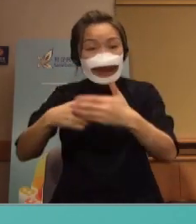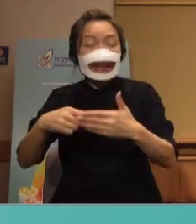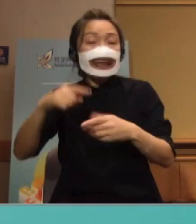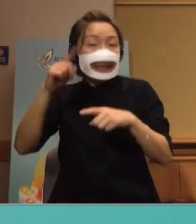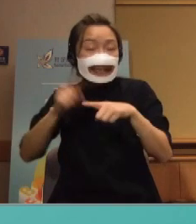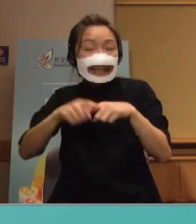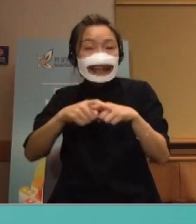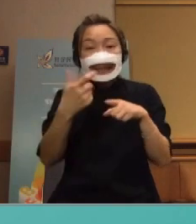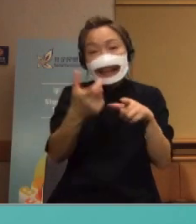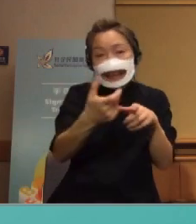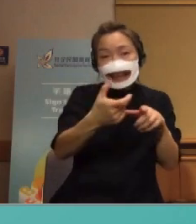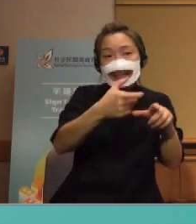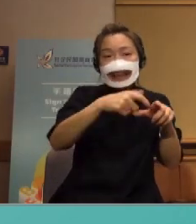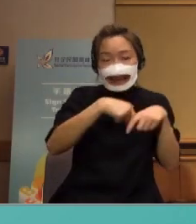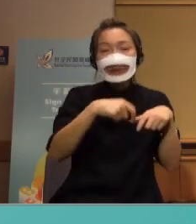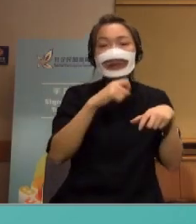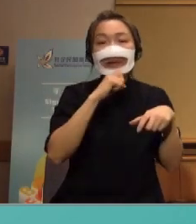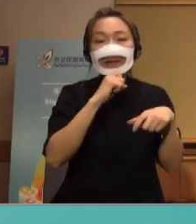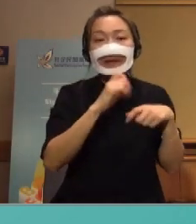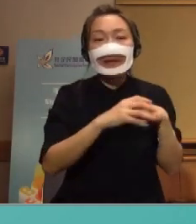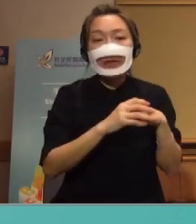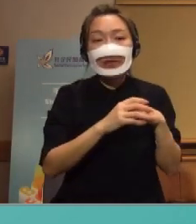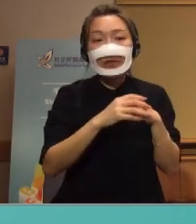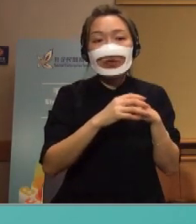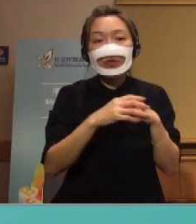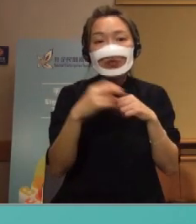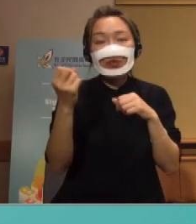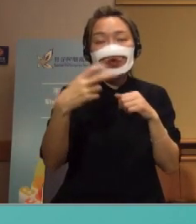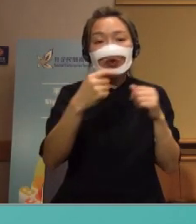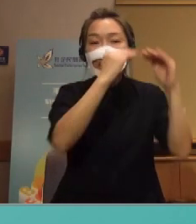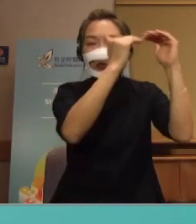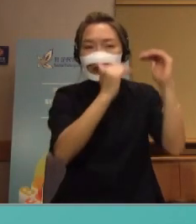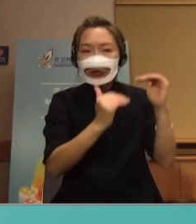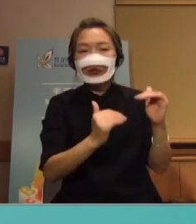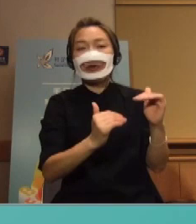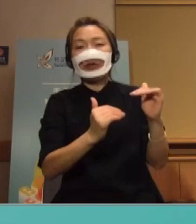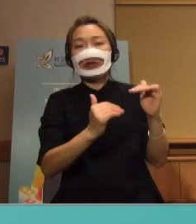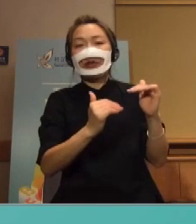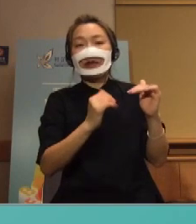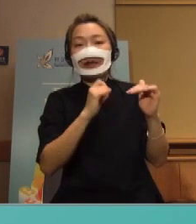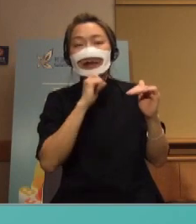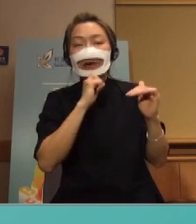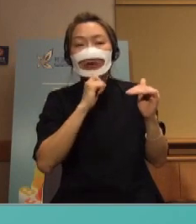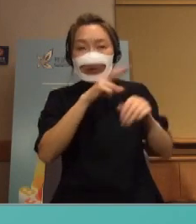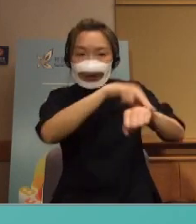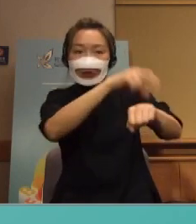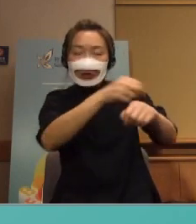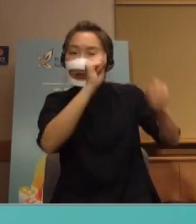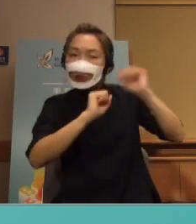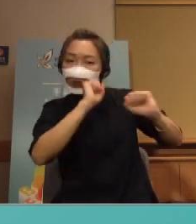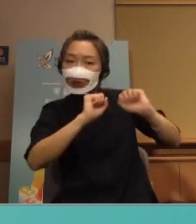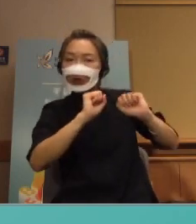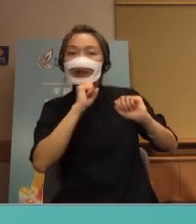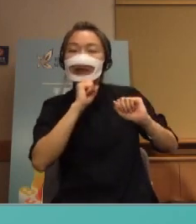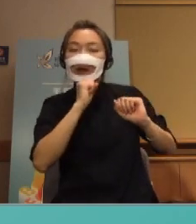avatars, virtual events and tickets, and things you can use to express yourself. One of the people we worked with is Vivian Tam, so we helped